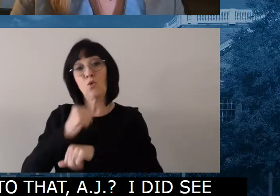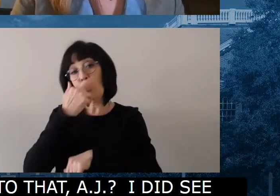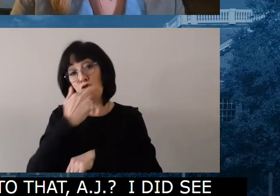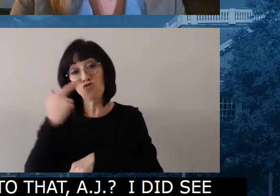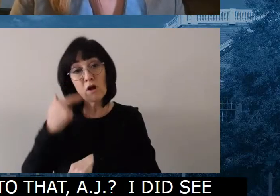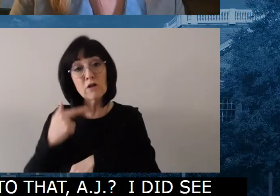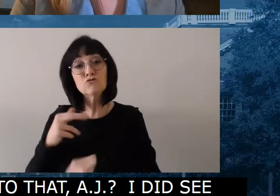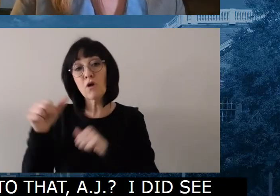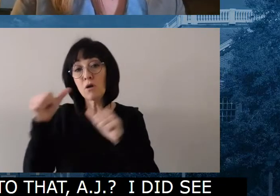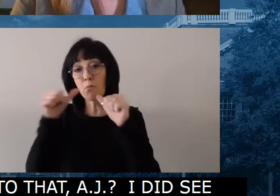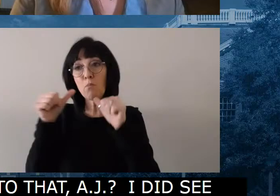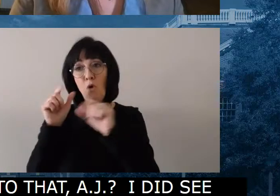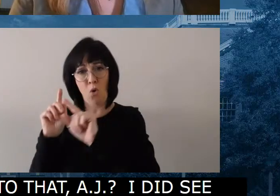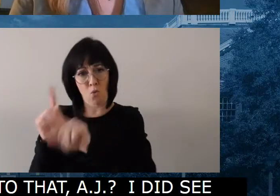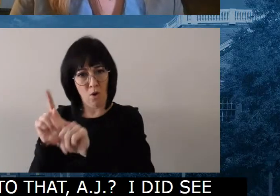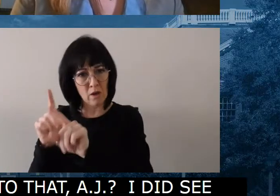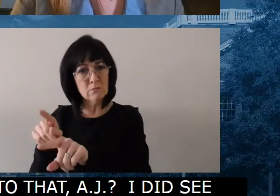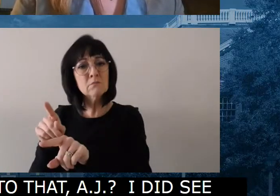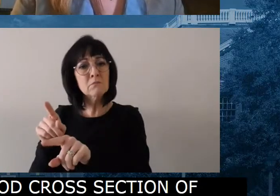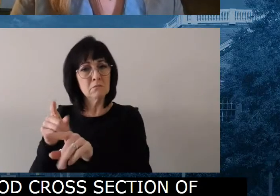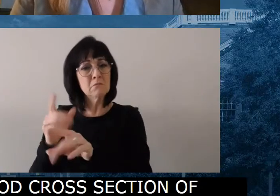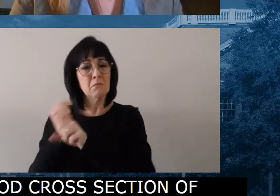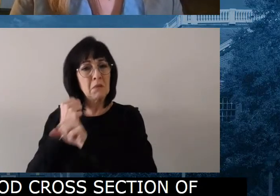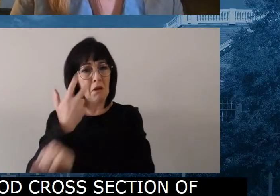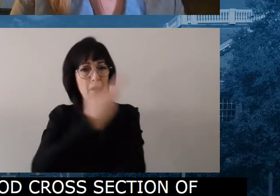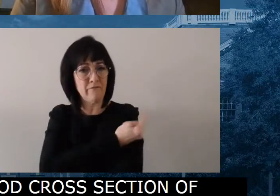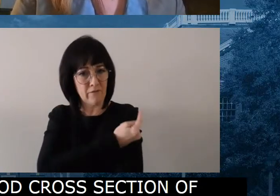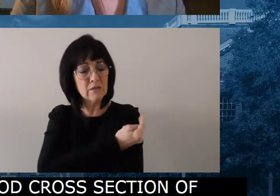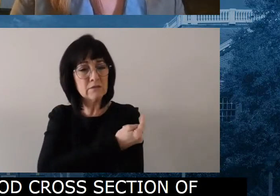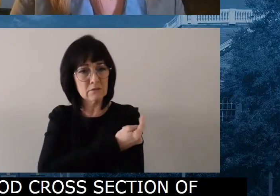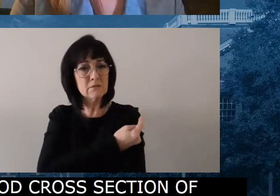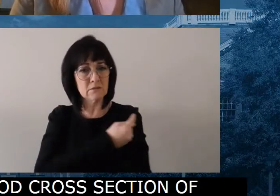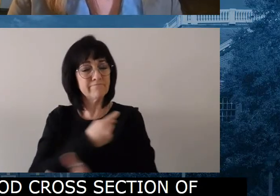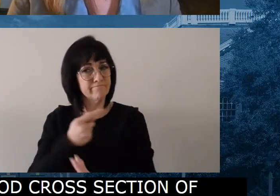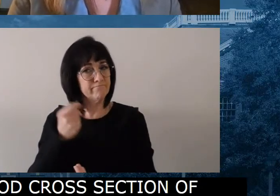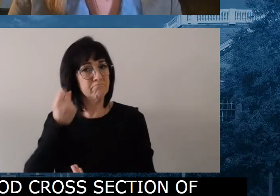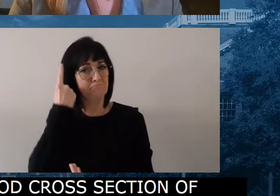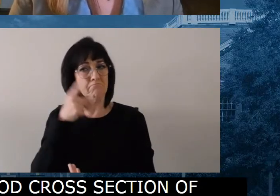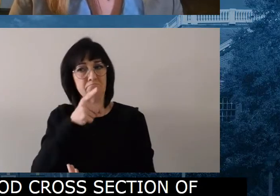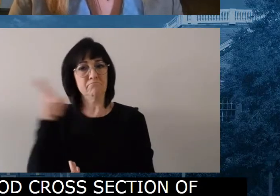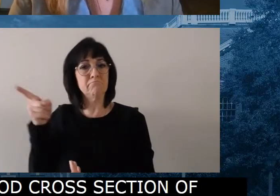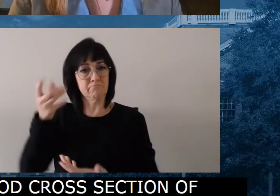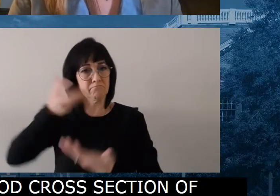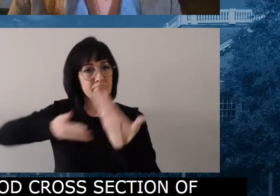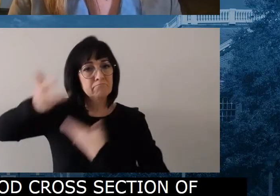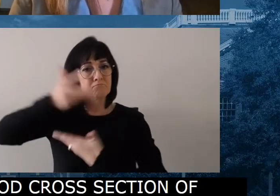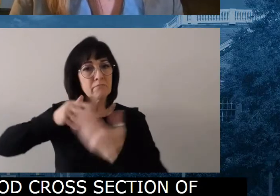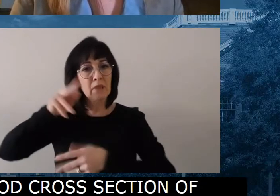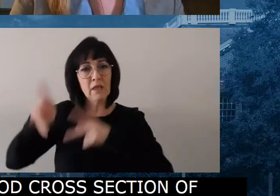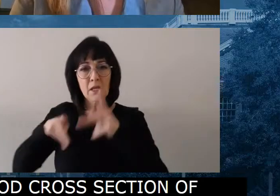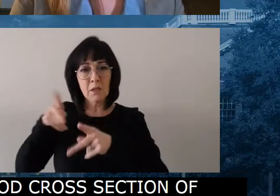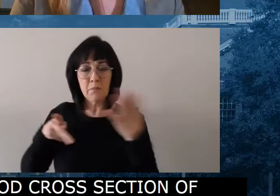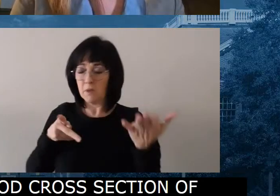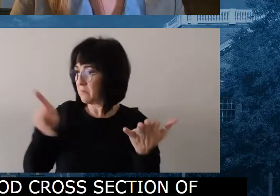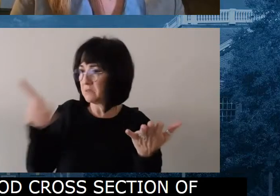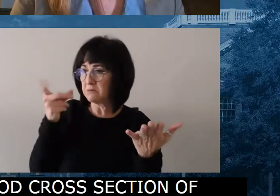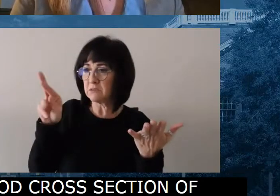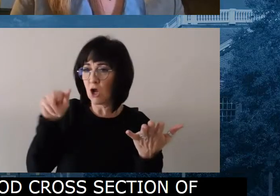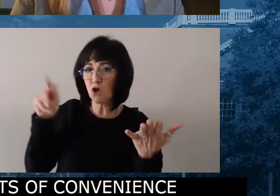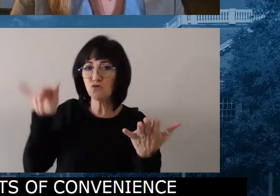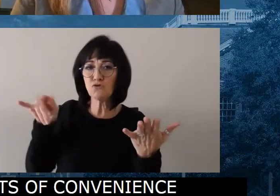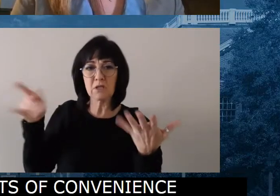convenience stores, folks that interact with the public every day. No, Dr. Rattay covered it great.